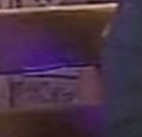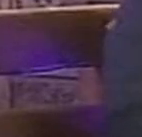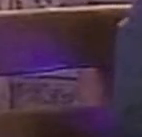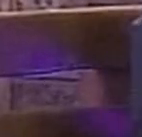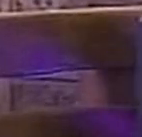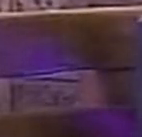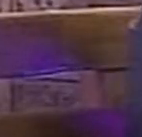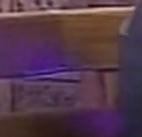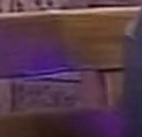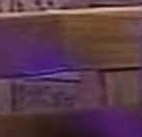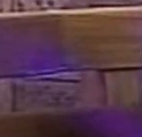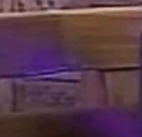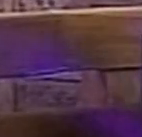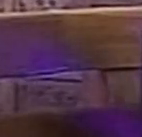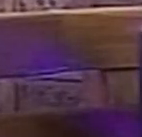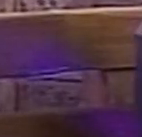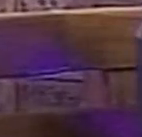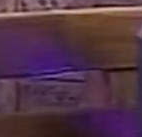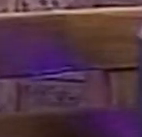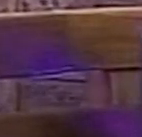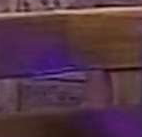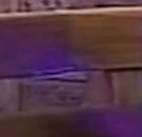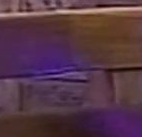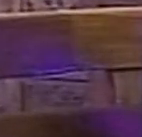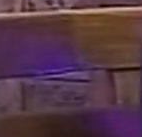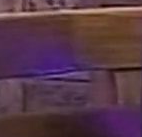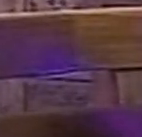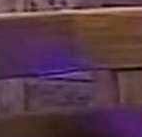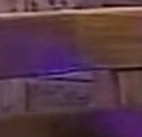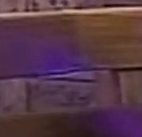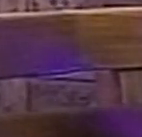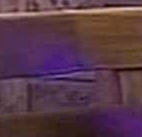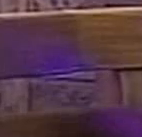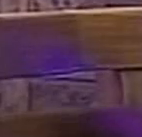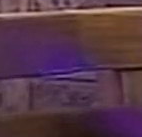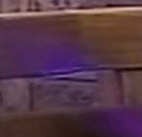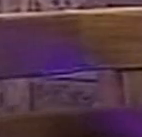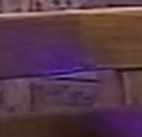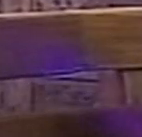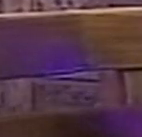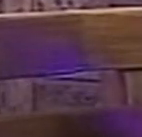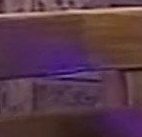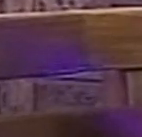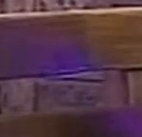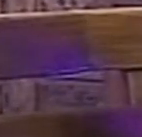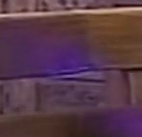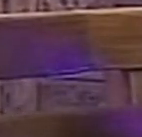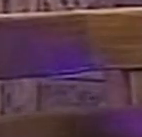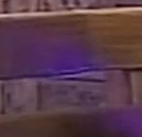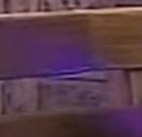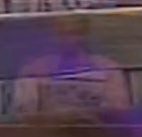And welcome back to Jeff Koinange live at La Pruña d'Oro restaurant at the Intercontinental Hotel today. Tonight,